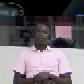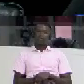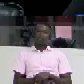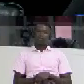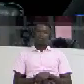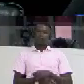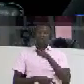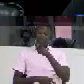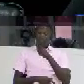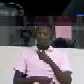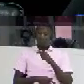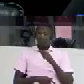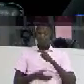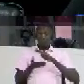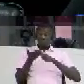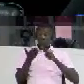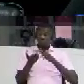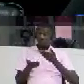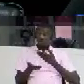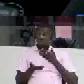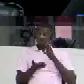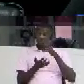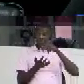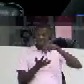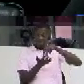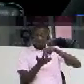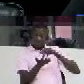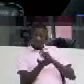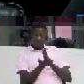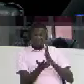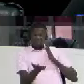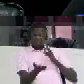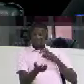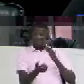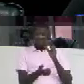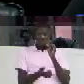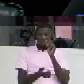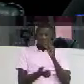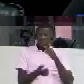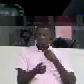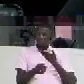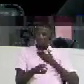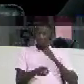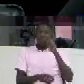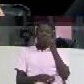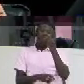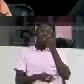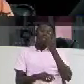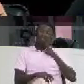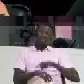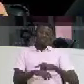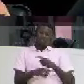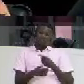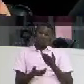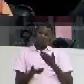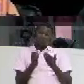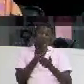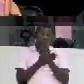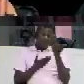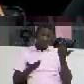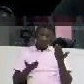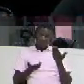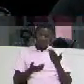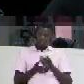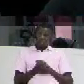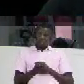was this usual to have a parade very shortly after you had the first one? ndax loolu dina dee faral di am nga dajale